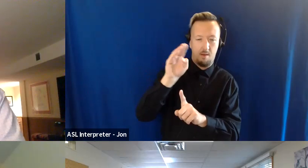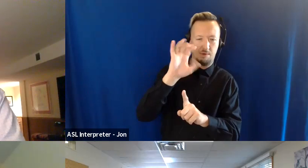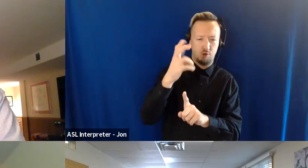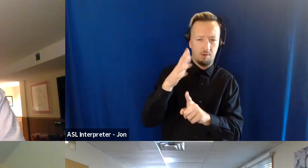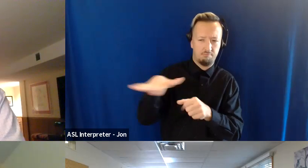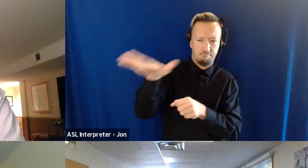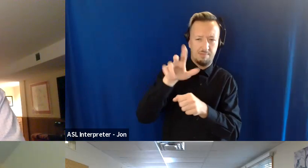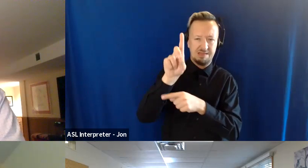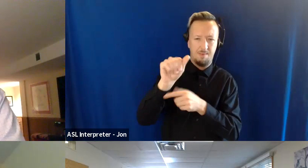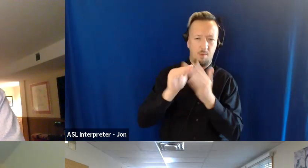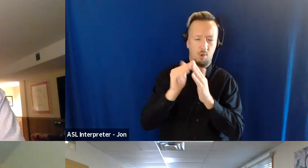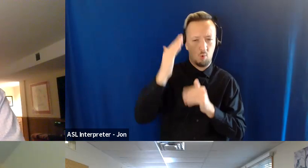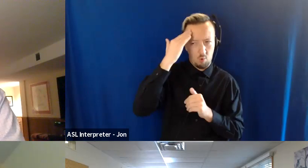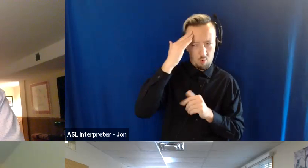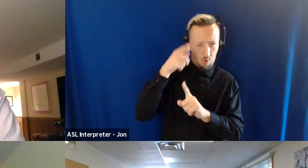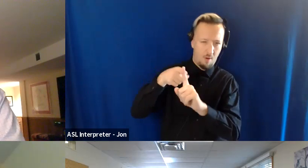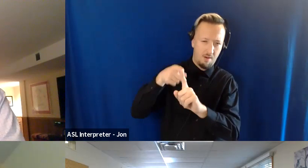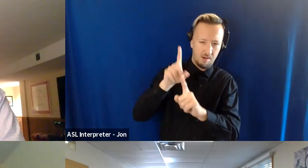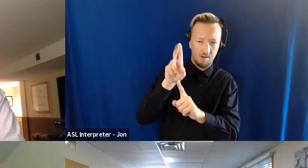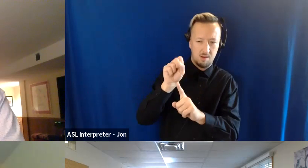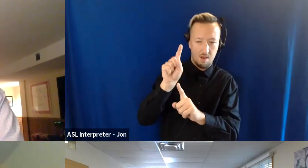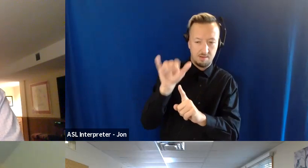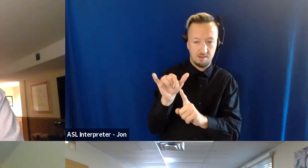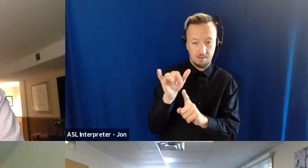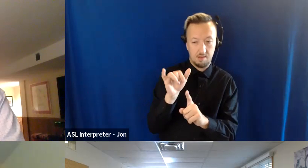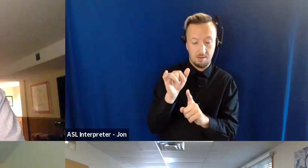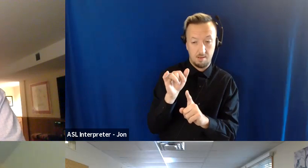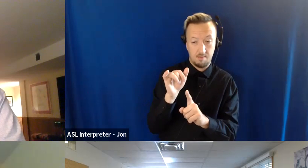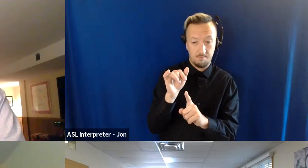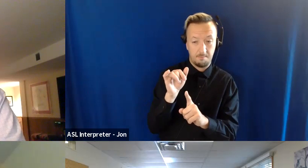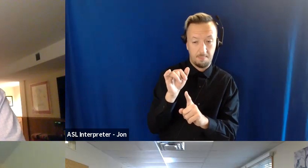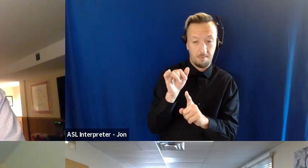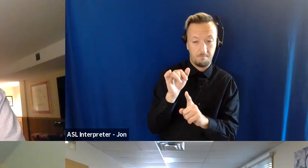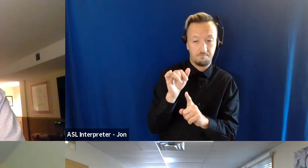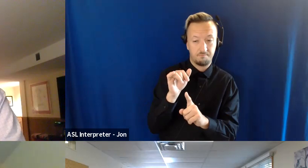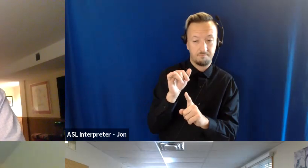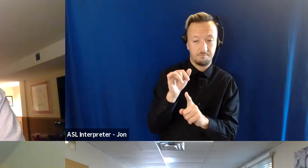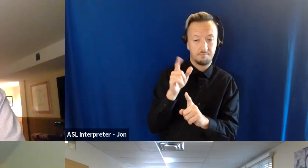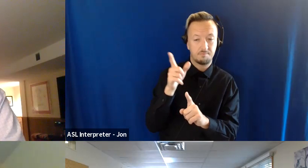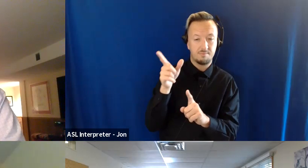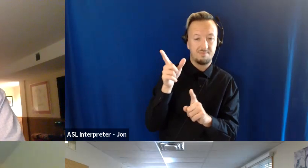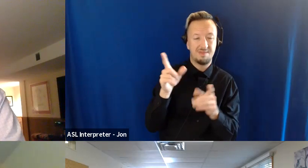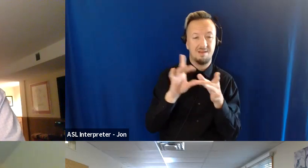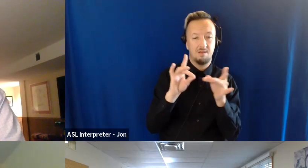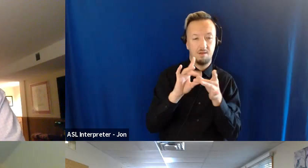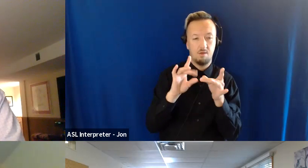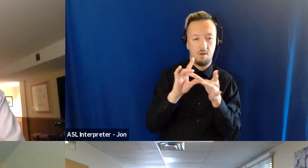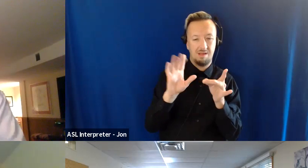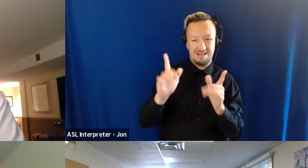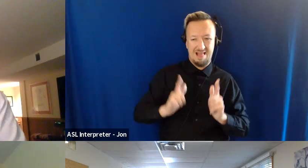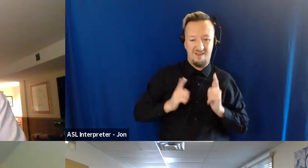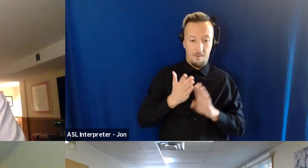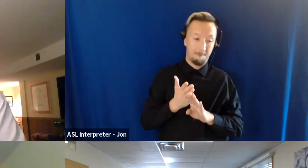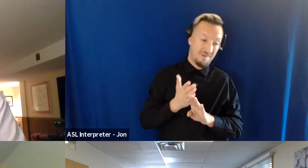movement knew Dusty. And he would describe his life before disability, thought it was going to be the end of